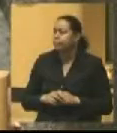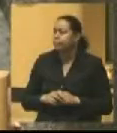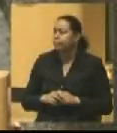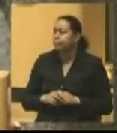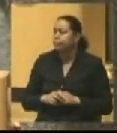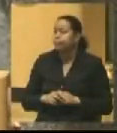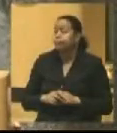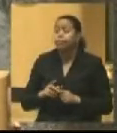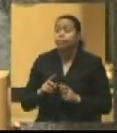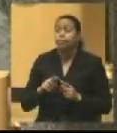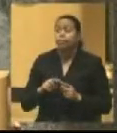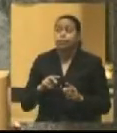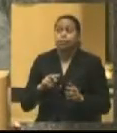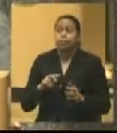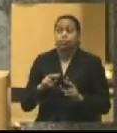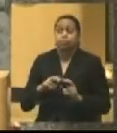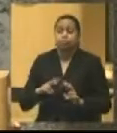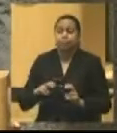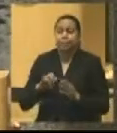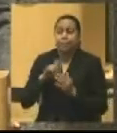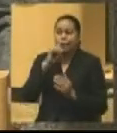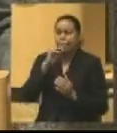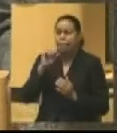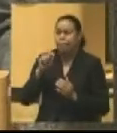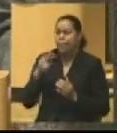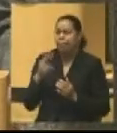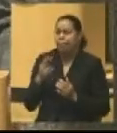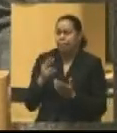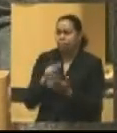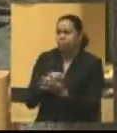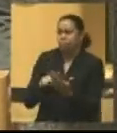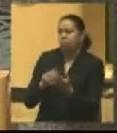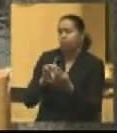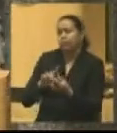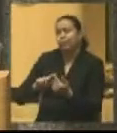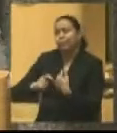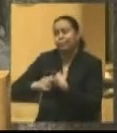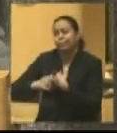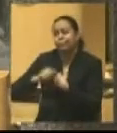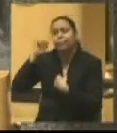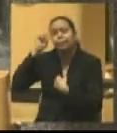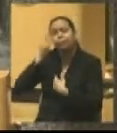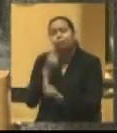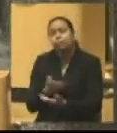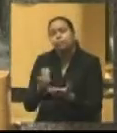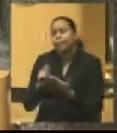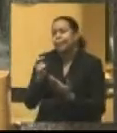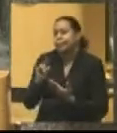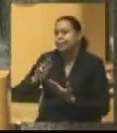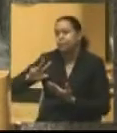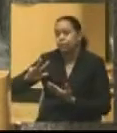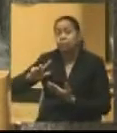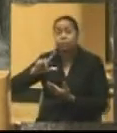The mythology of the proclamation had a lot to do with its timing. Lincoln issued it on January 1st, 1863, 20